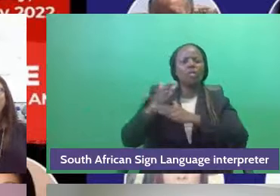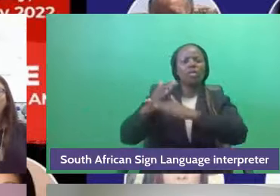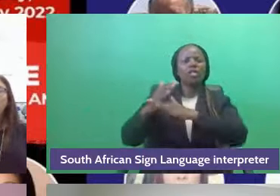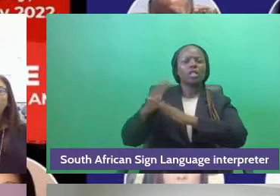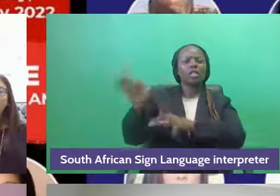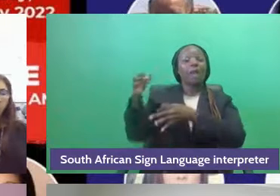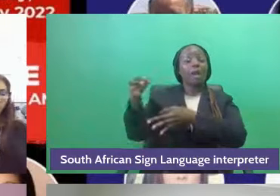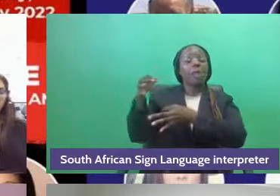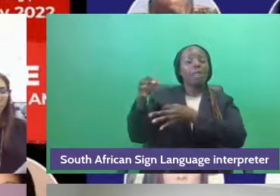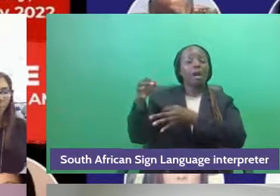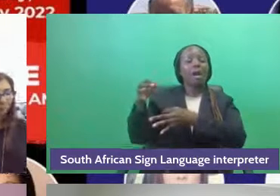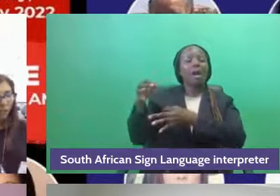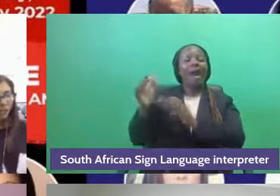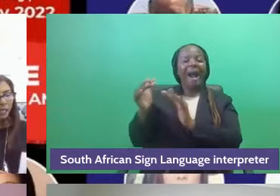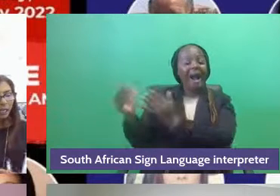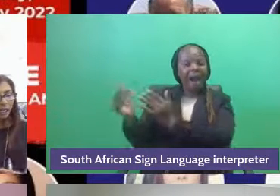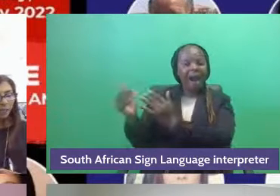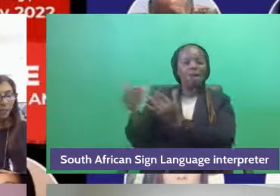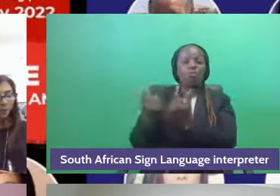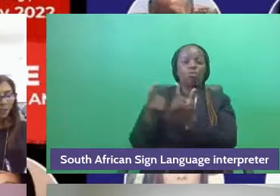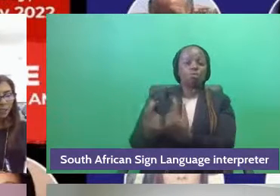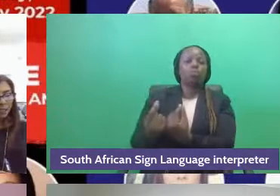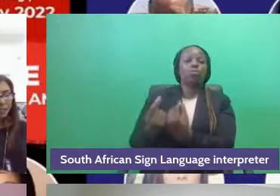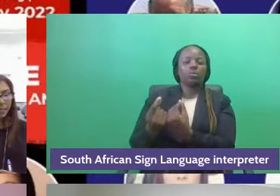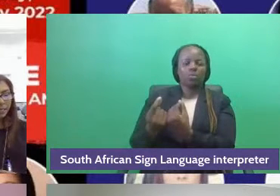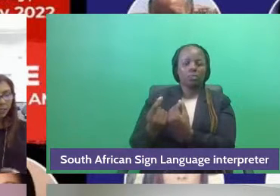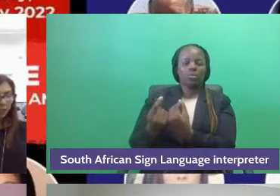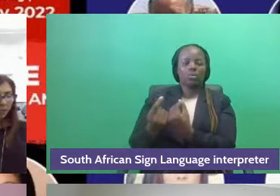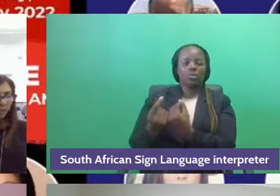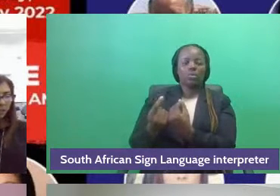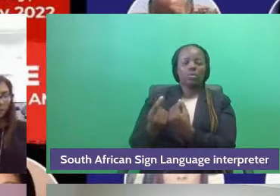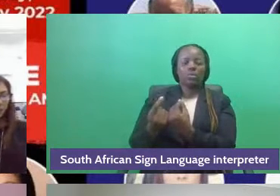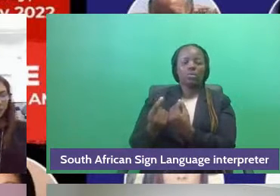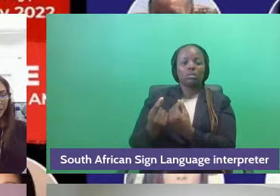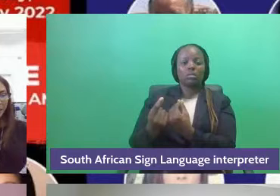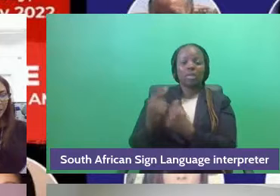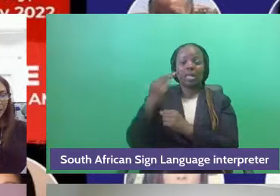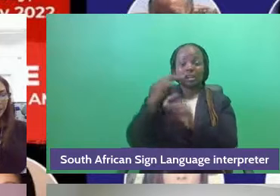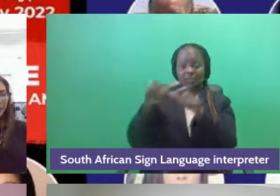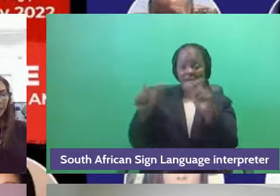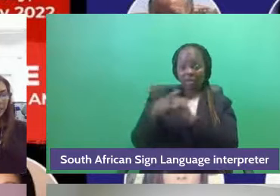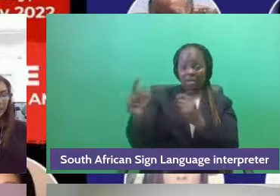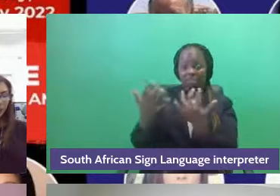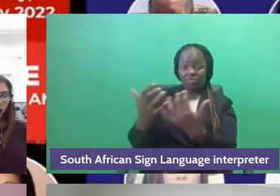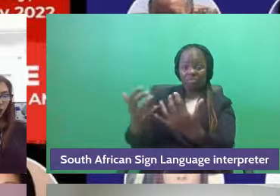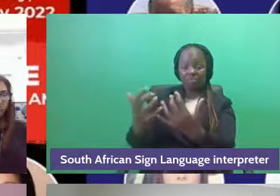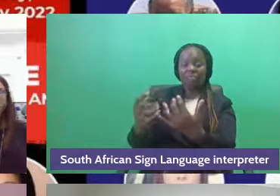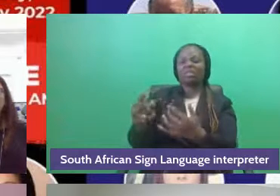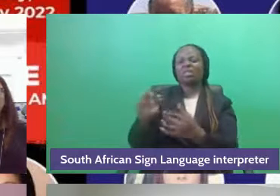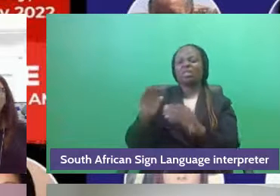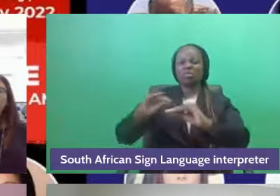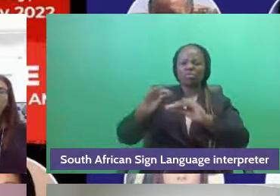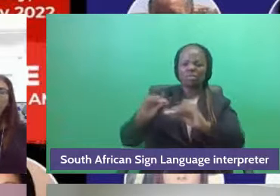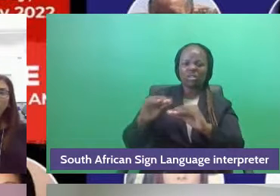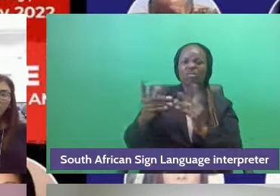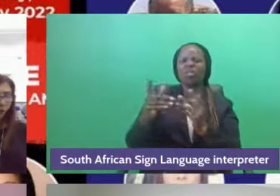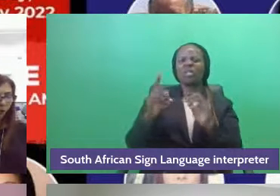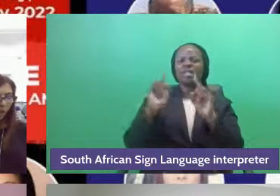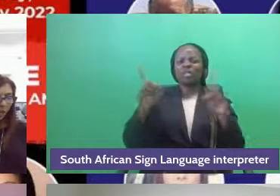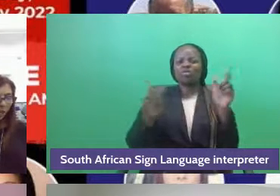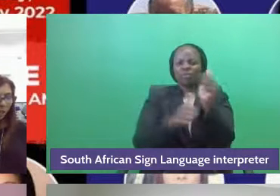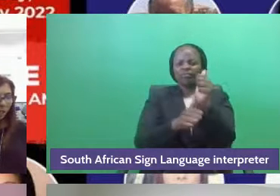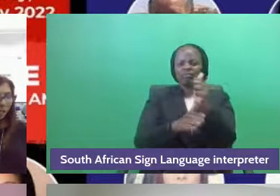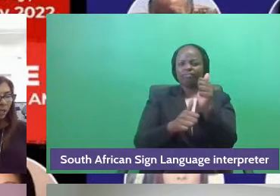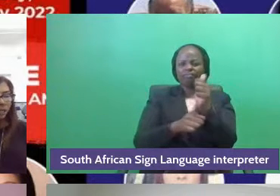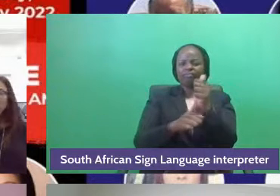actually went through the form with them. The deaf leaders that are trained are deaf facilitators and teacher assistants who we target for